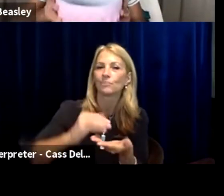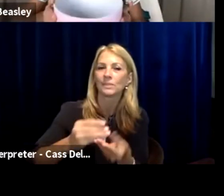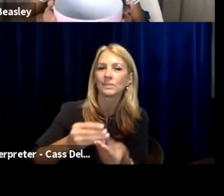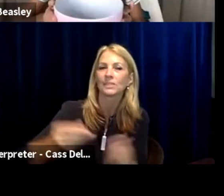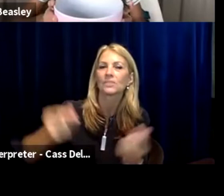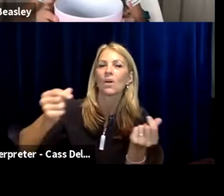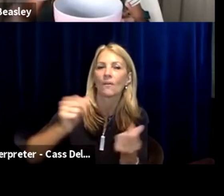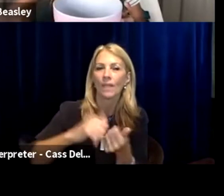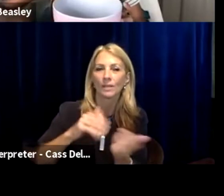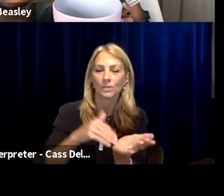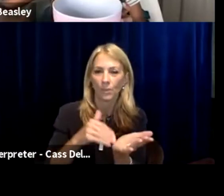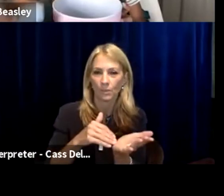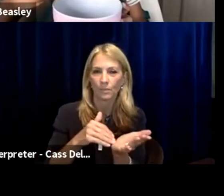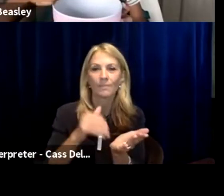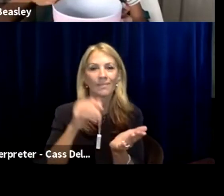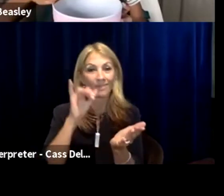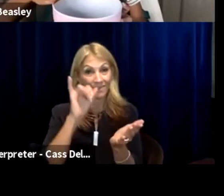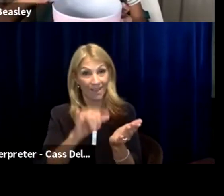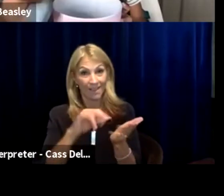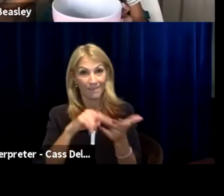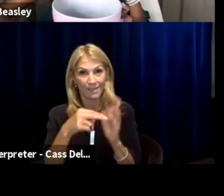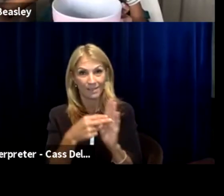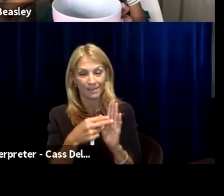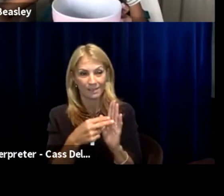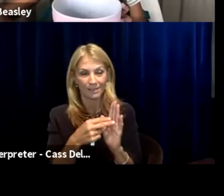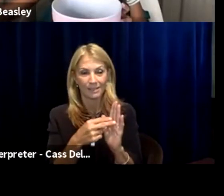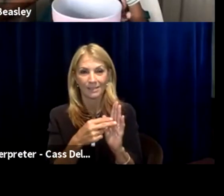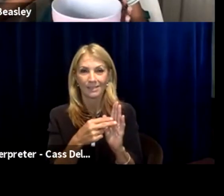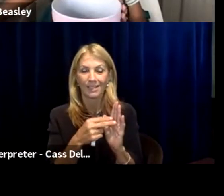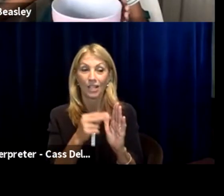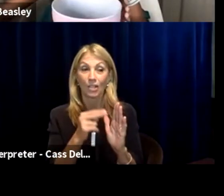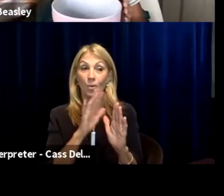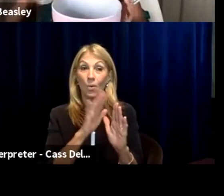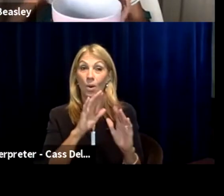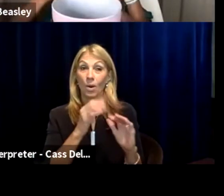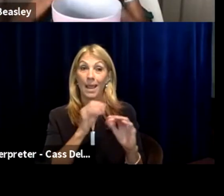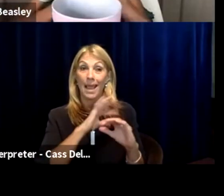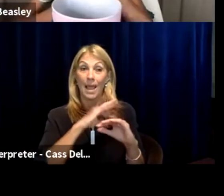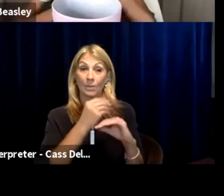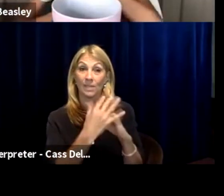and more quickly coat the outside of your balloon.